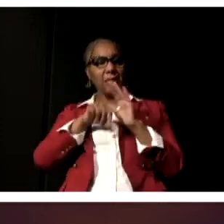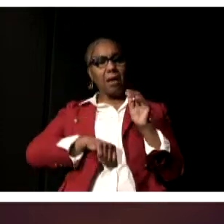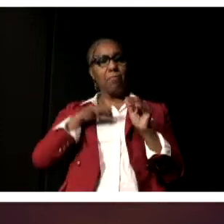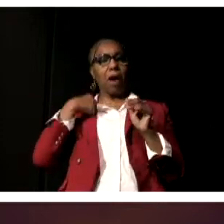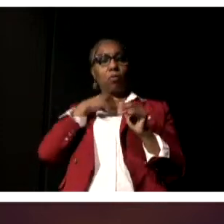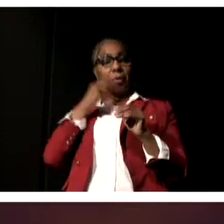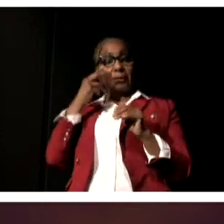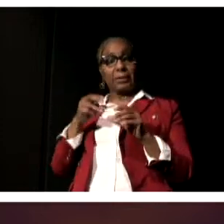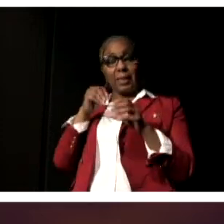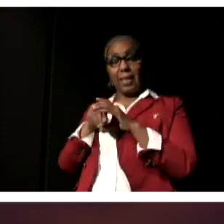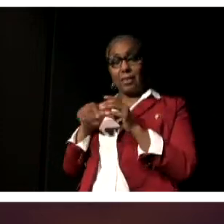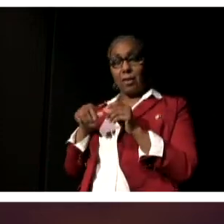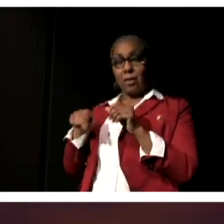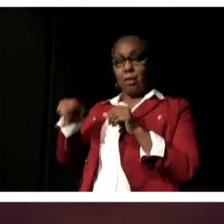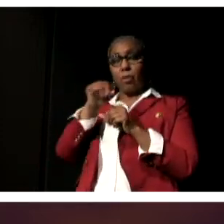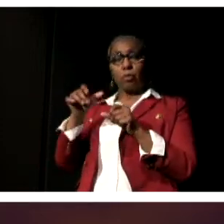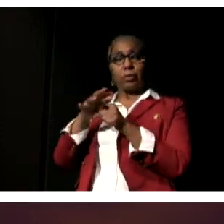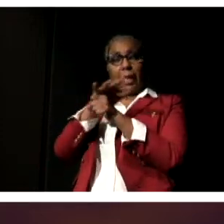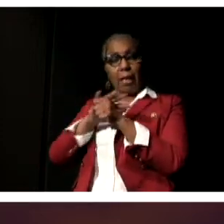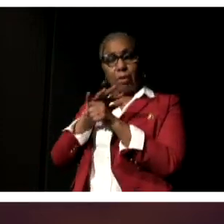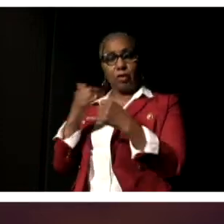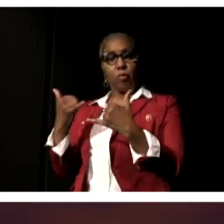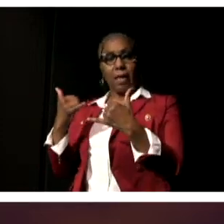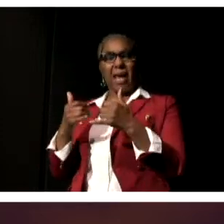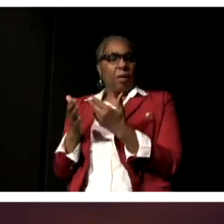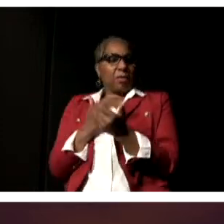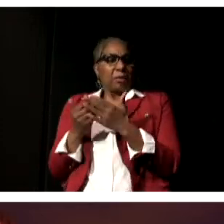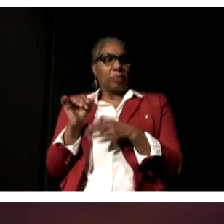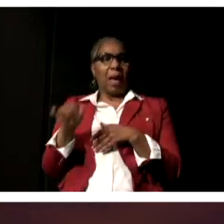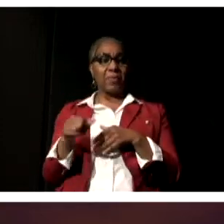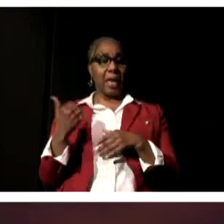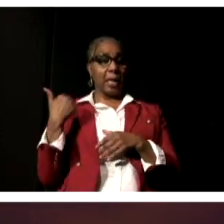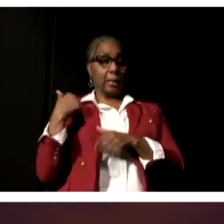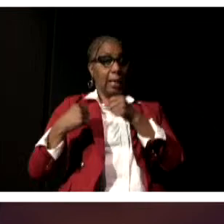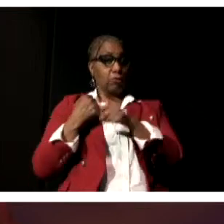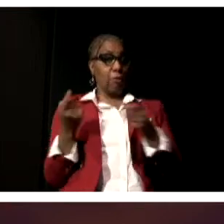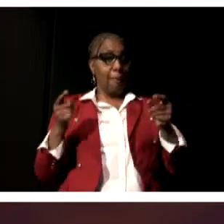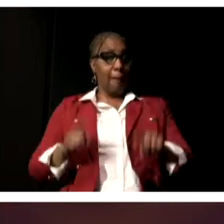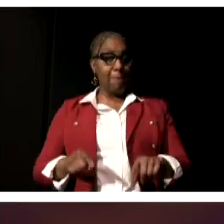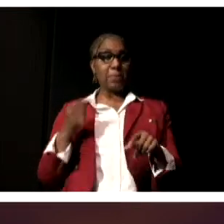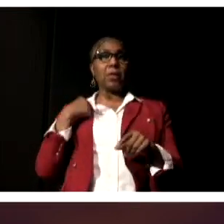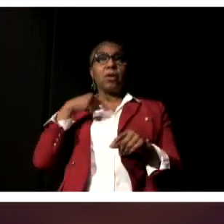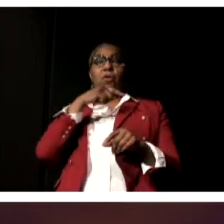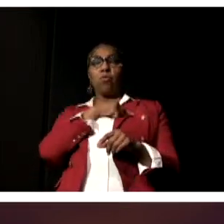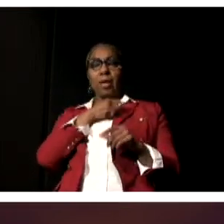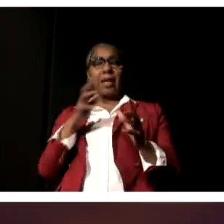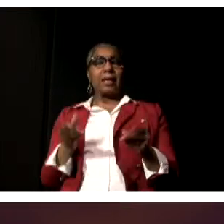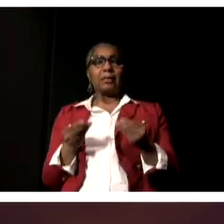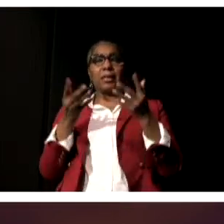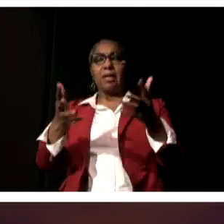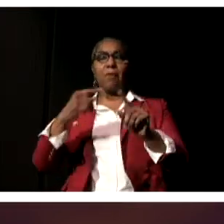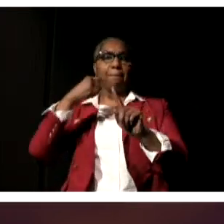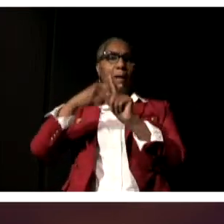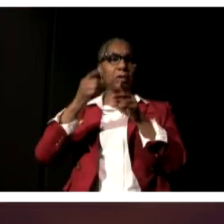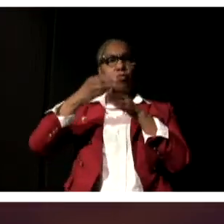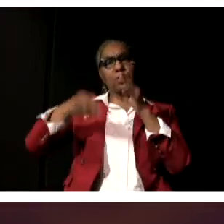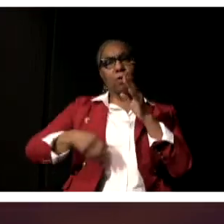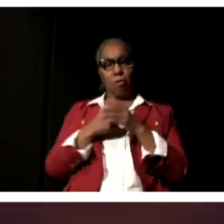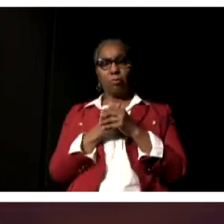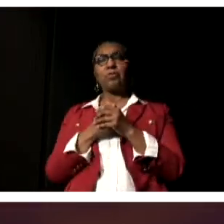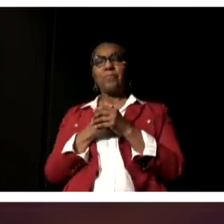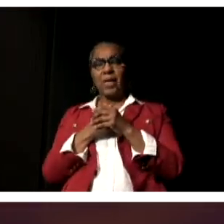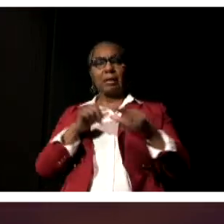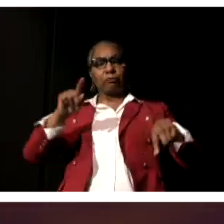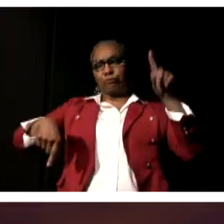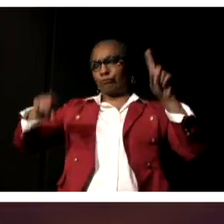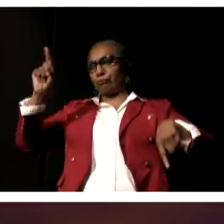seeing in these areas right now. Despite that, last year, we delivered positive results in various